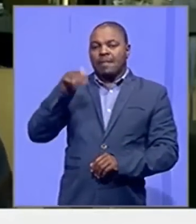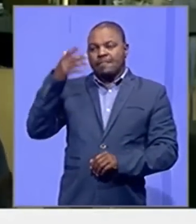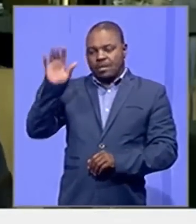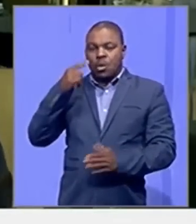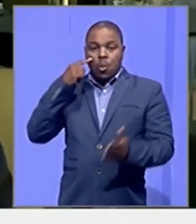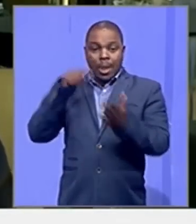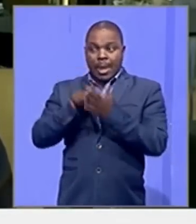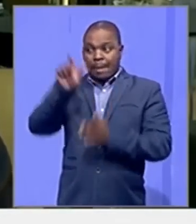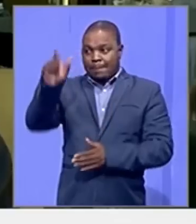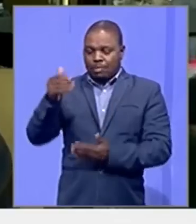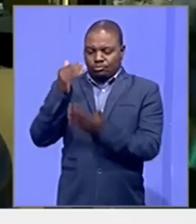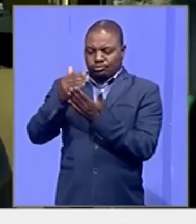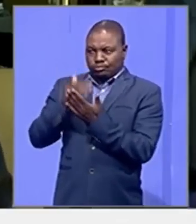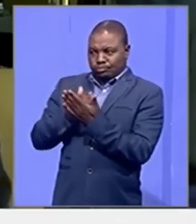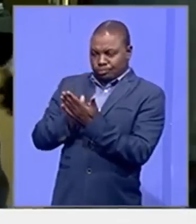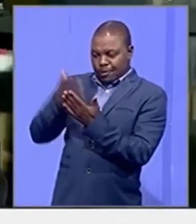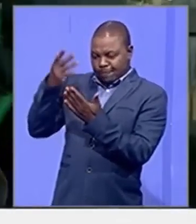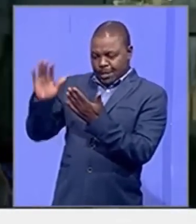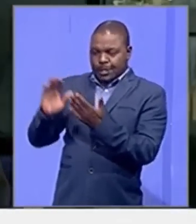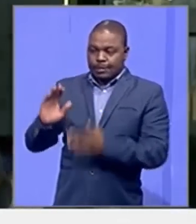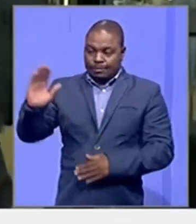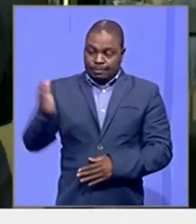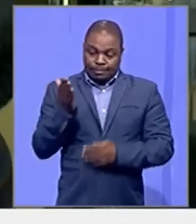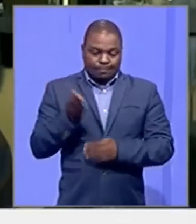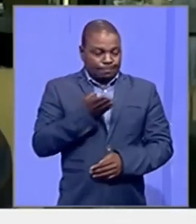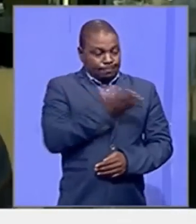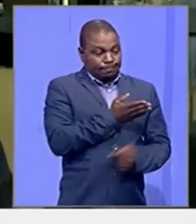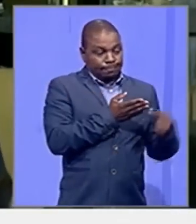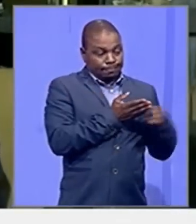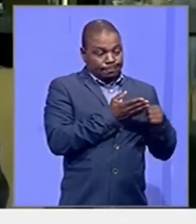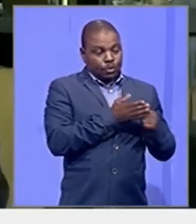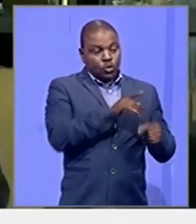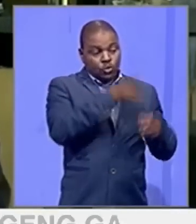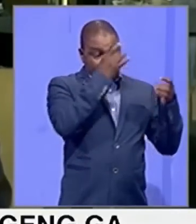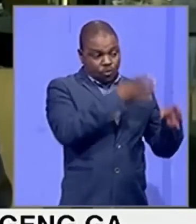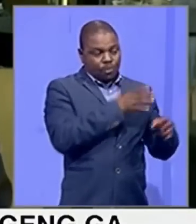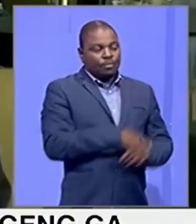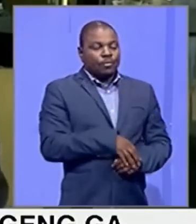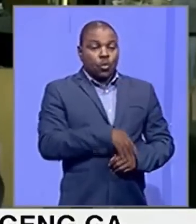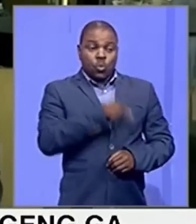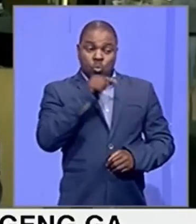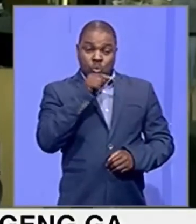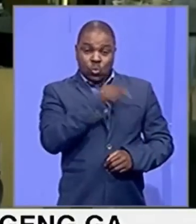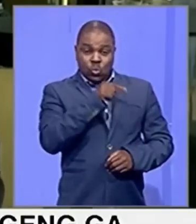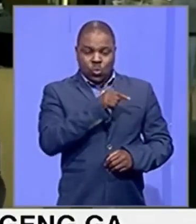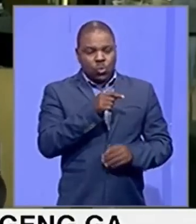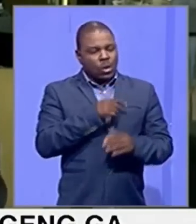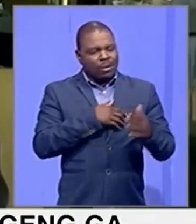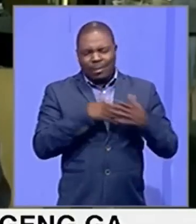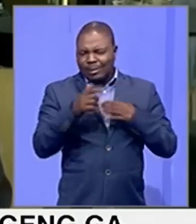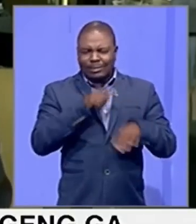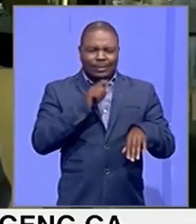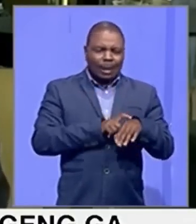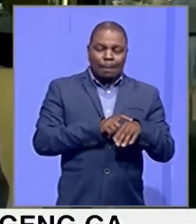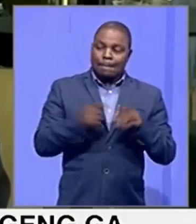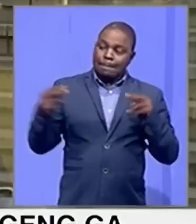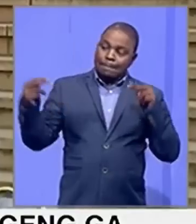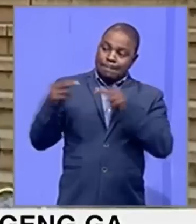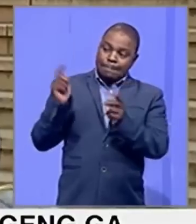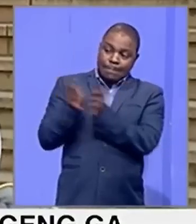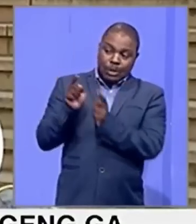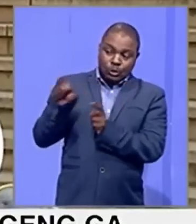gore o ifile moeledi wa hae le gore o tla mo tsebisa tsona gore ke batho ba e le gore maemo a le jwang kapa jwang ha a tlameya go kopana le